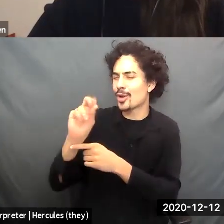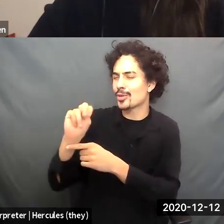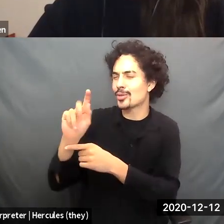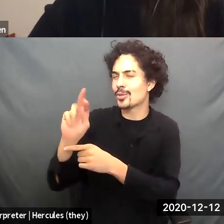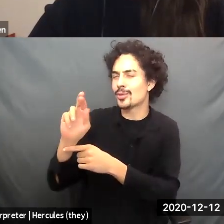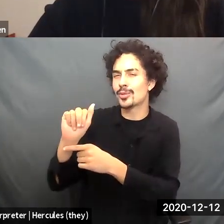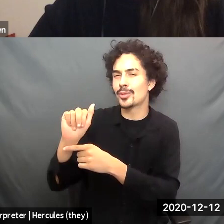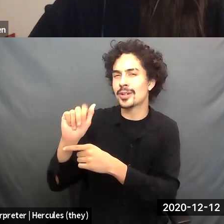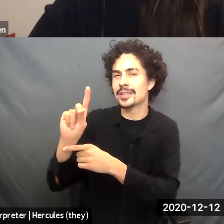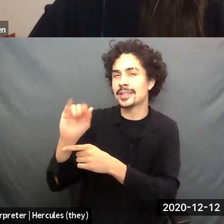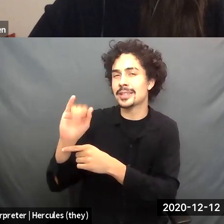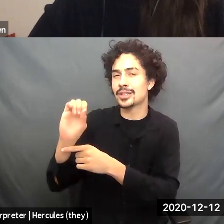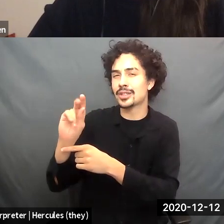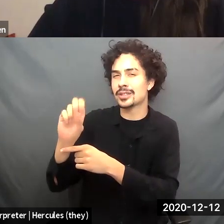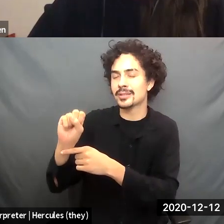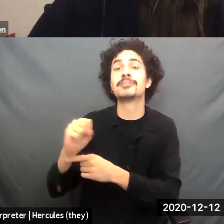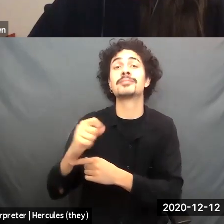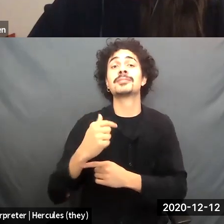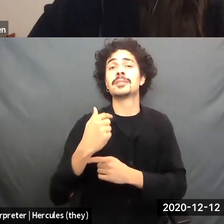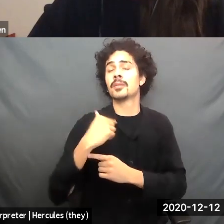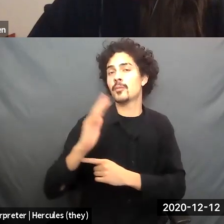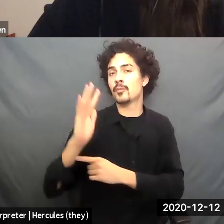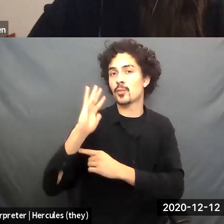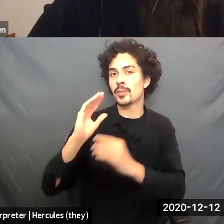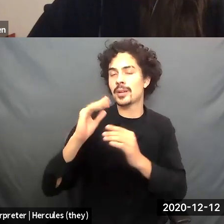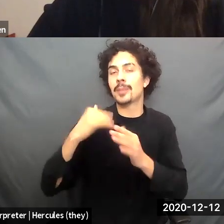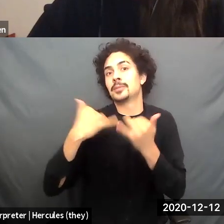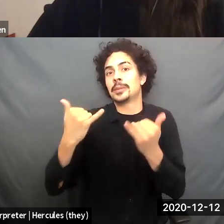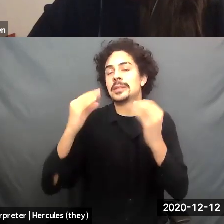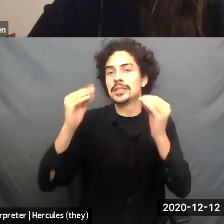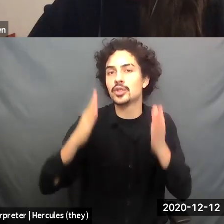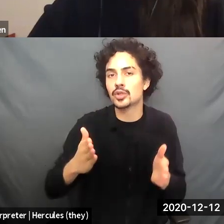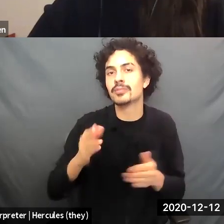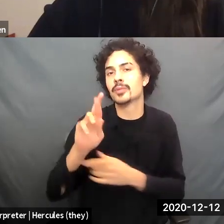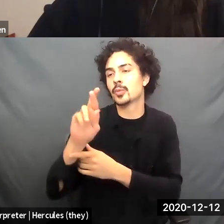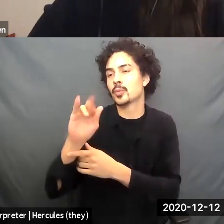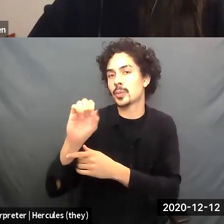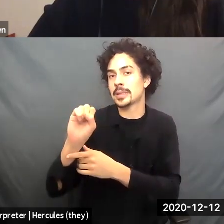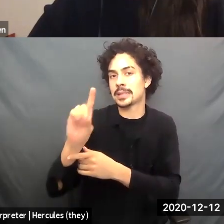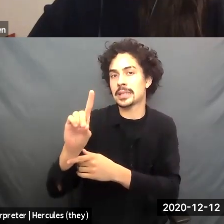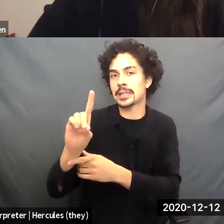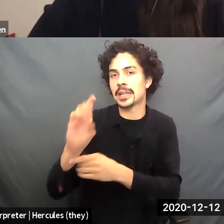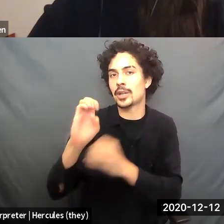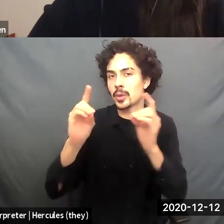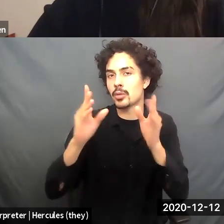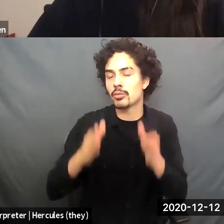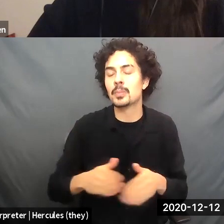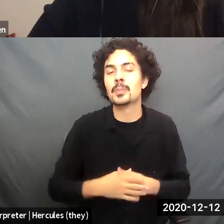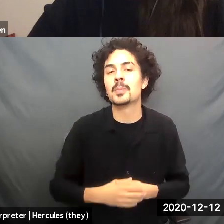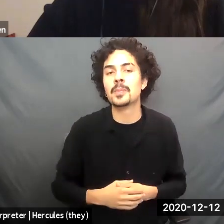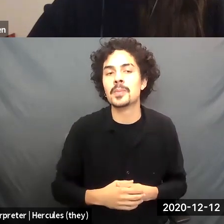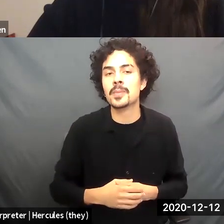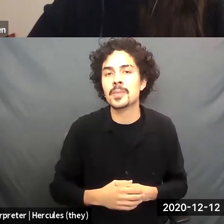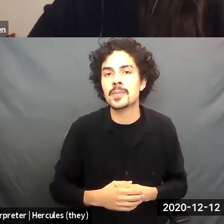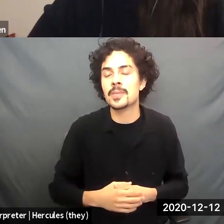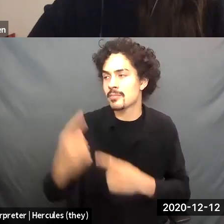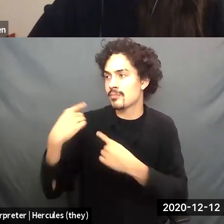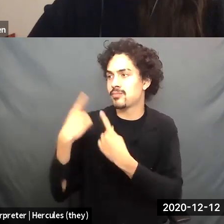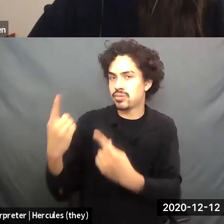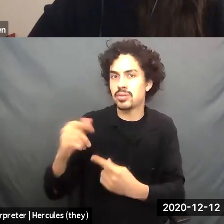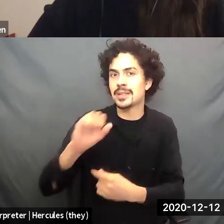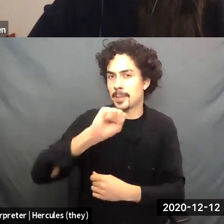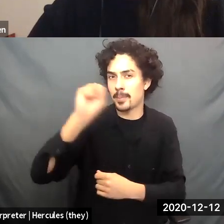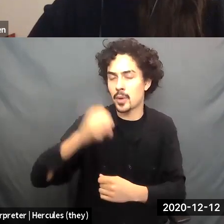teacher at RISD, and I've been part of a group of faculty this semester, where we have been meeting all semester,